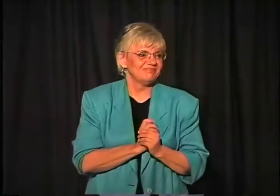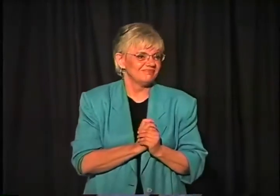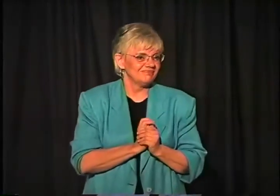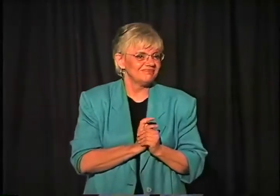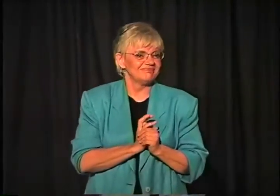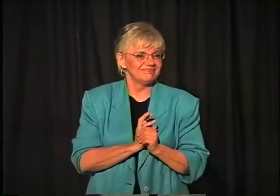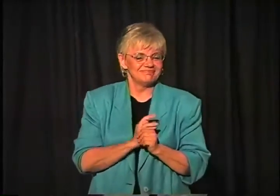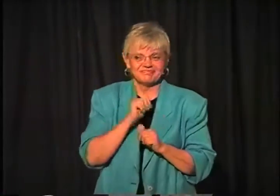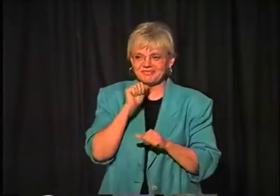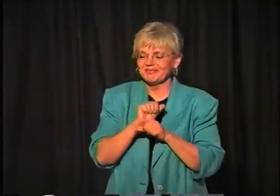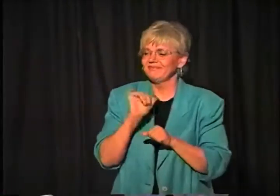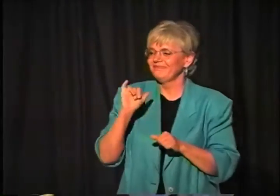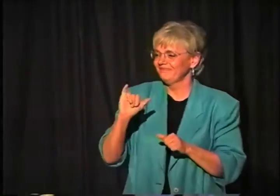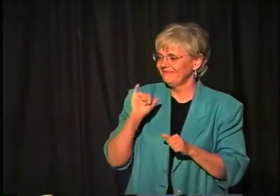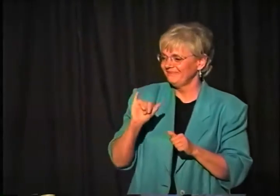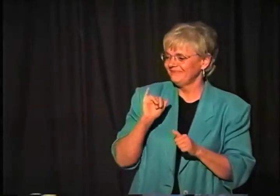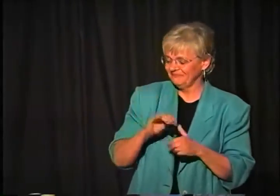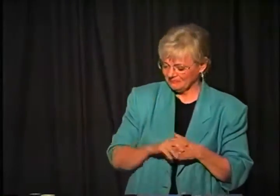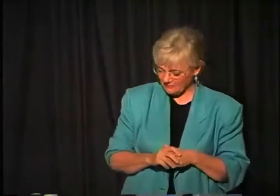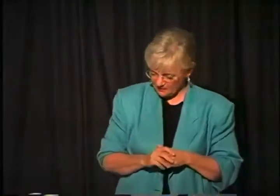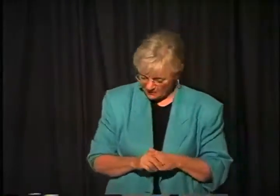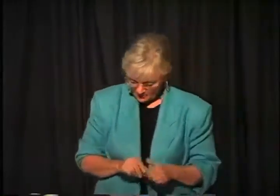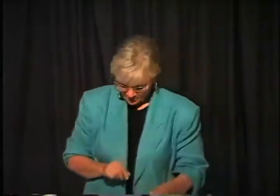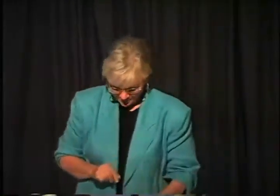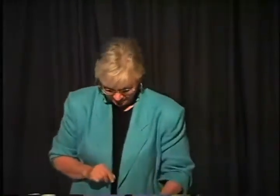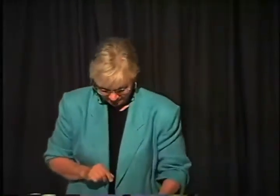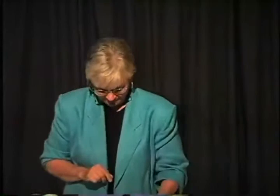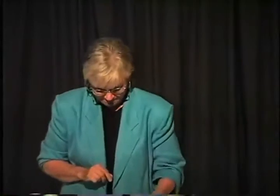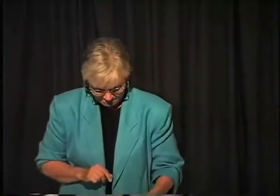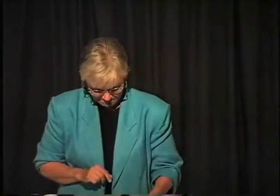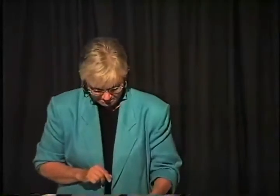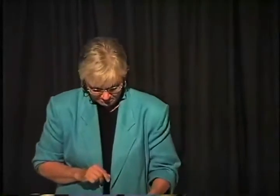because they haven't been able to get themselves up and out the door on time.